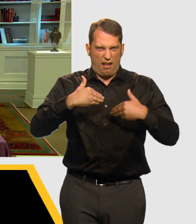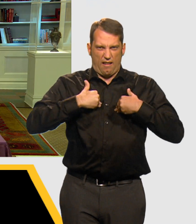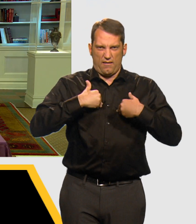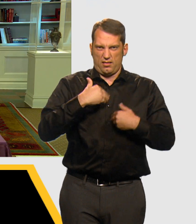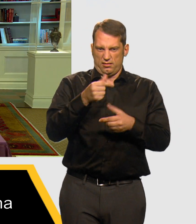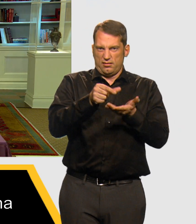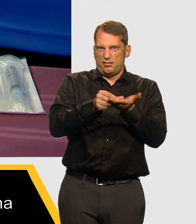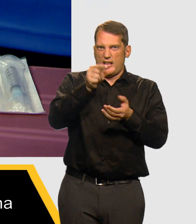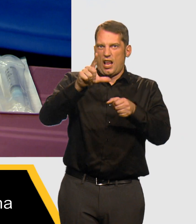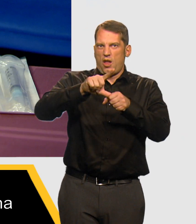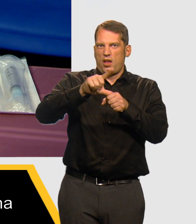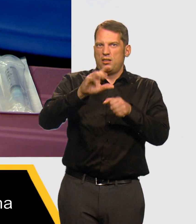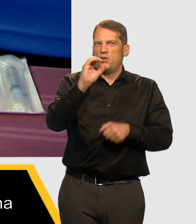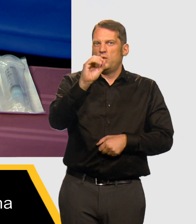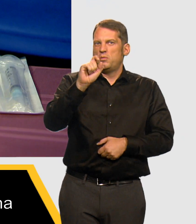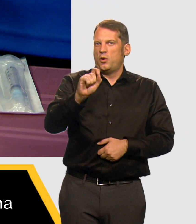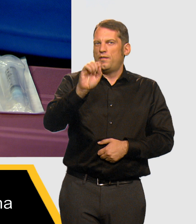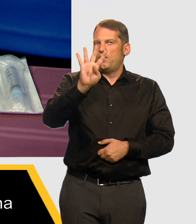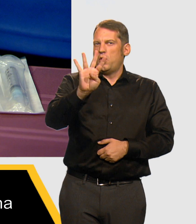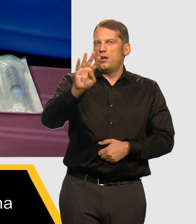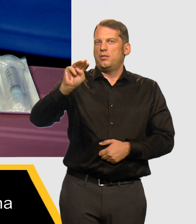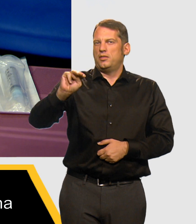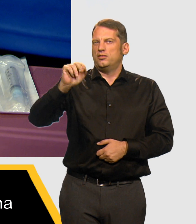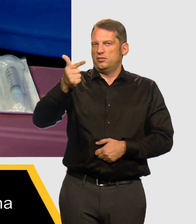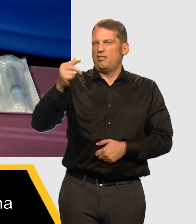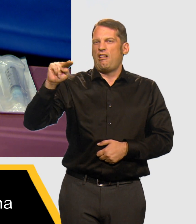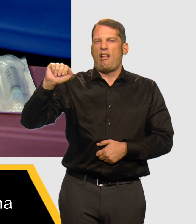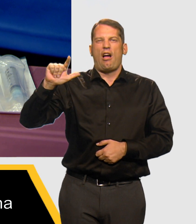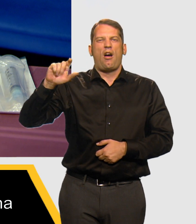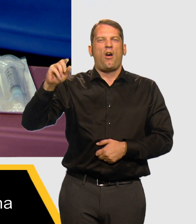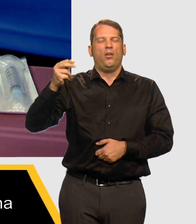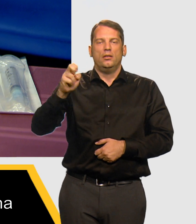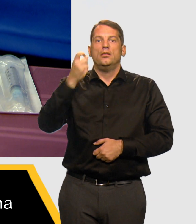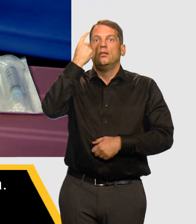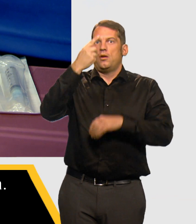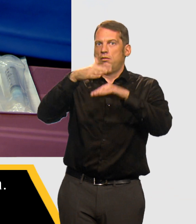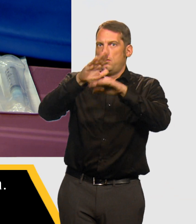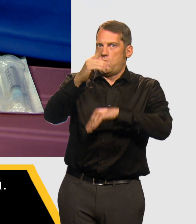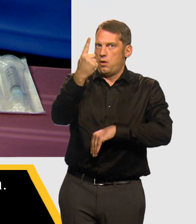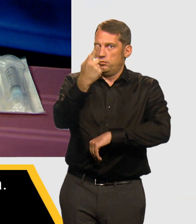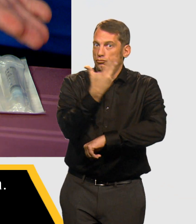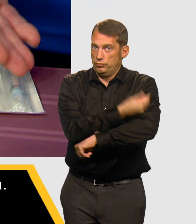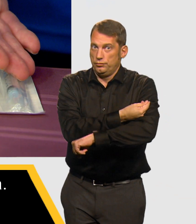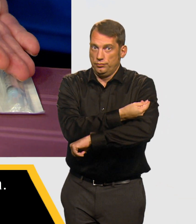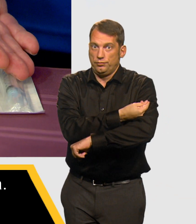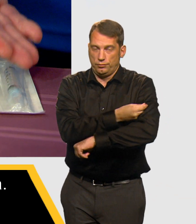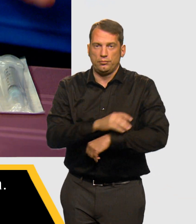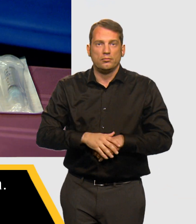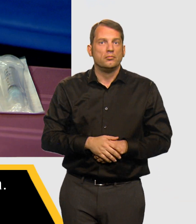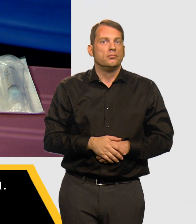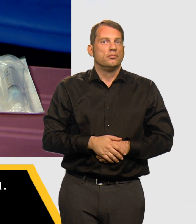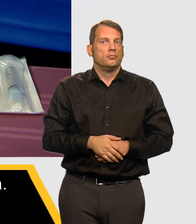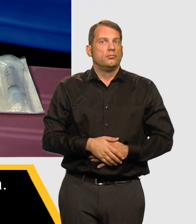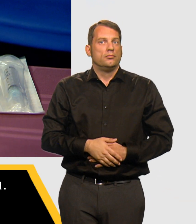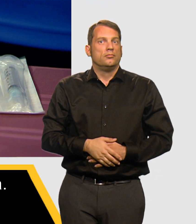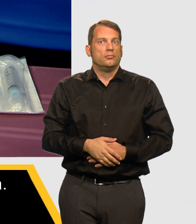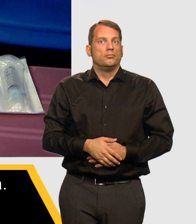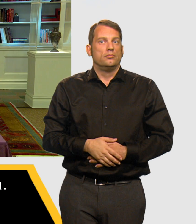Each intramuscular kit will come with multiple 0.4 milligram vials of naloxone and at least one new